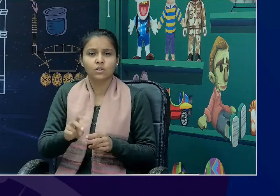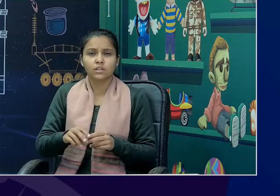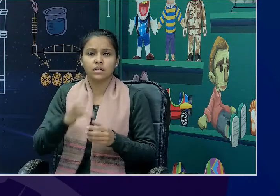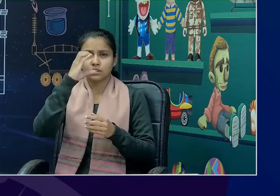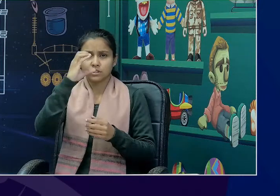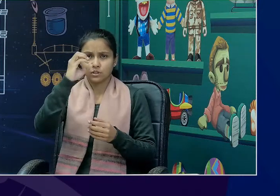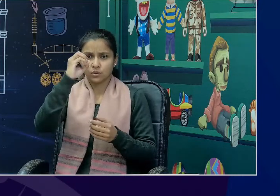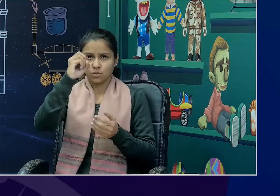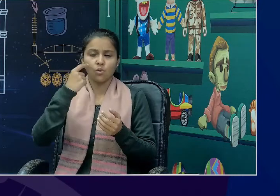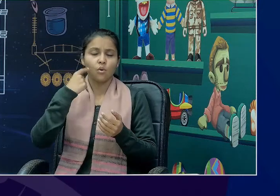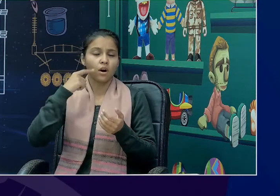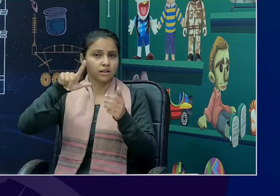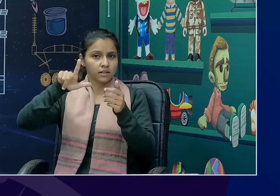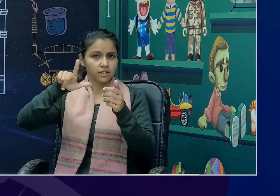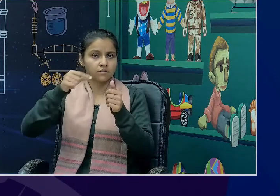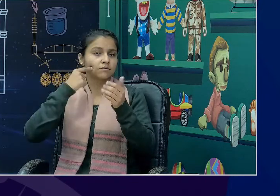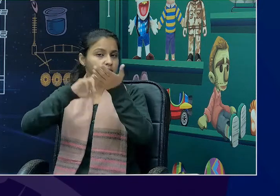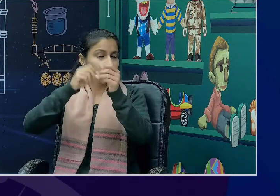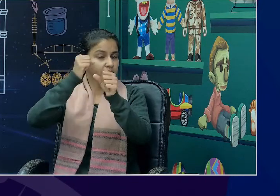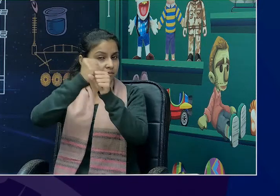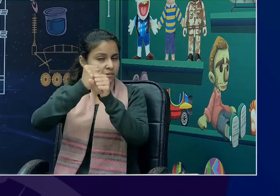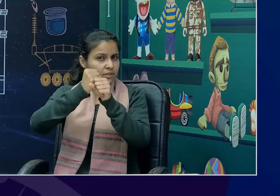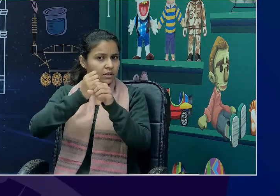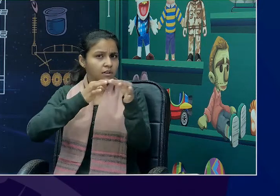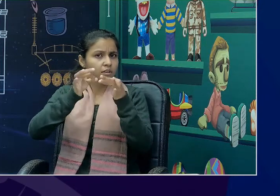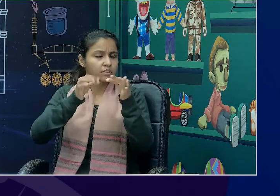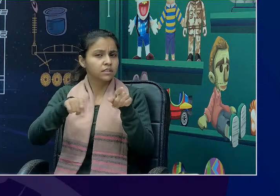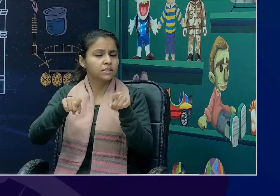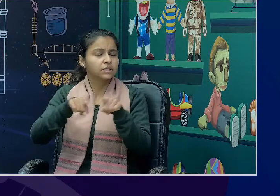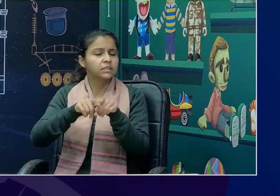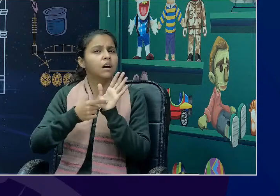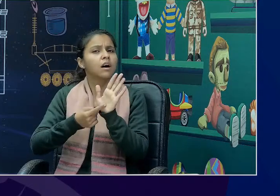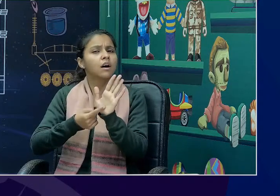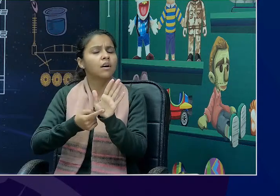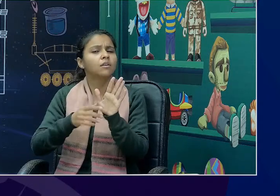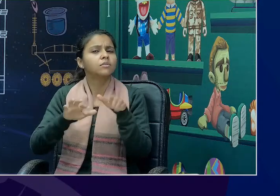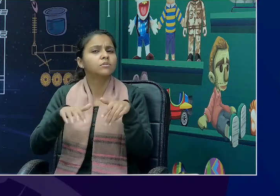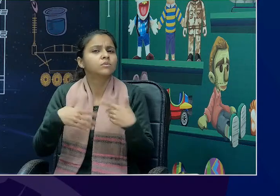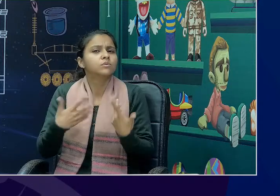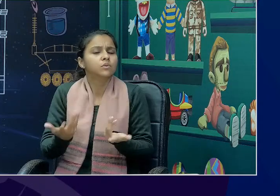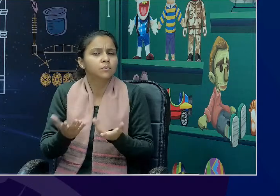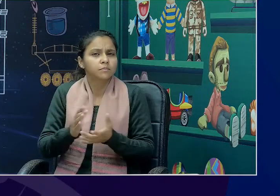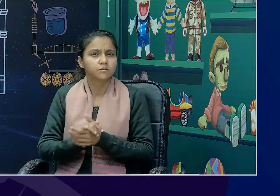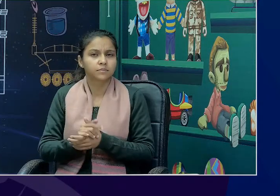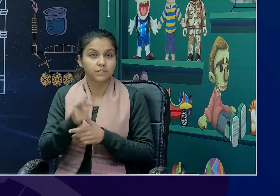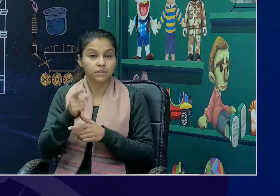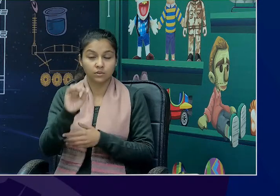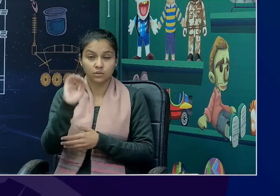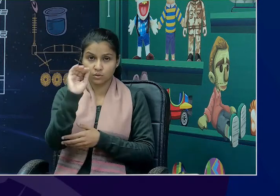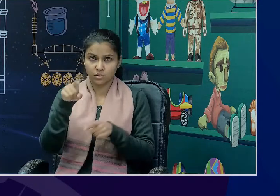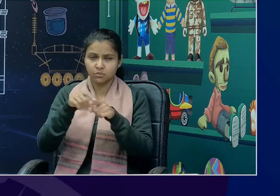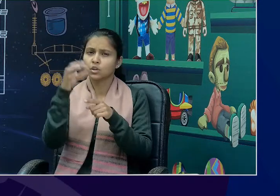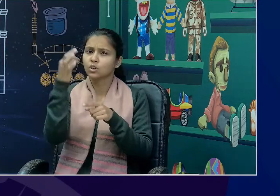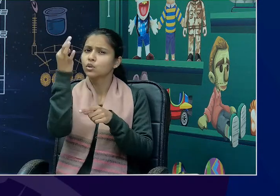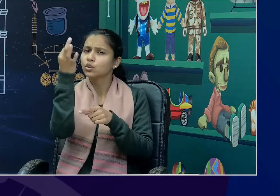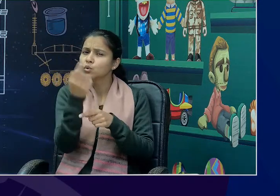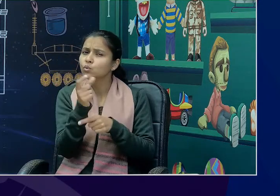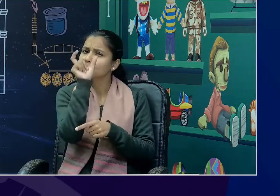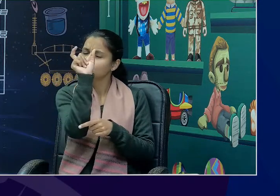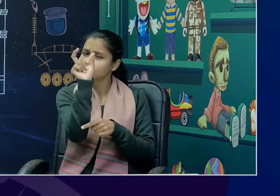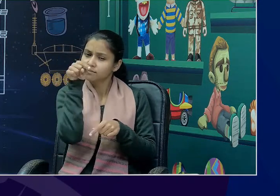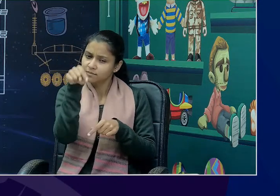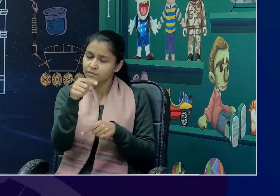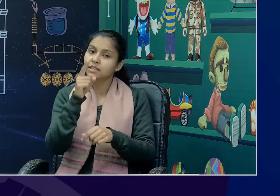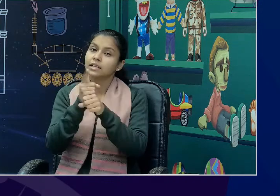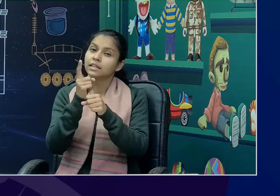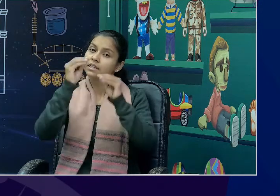of snake. So how you will explain this term, sir, to our students? Coiling of snake is a very new term, and to teach that